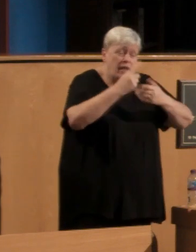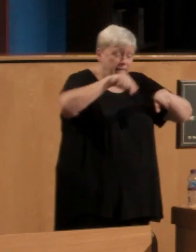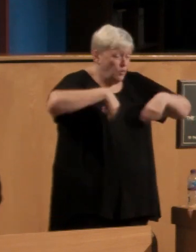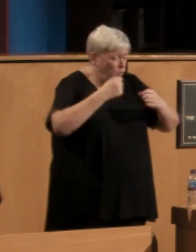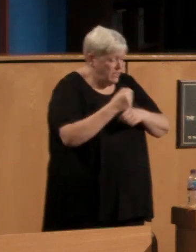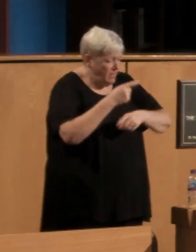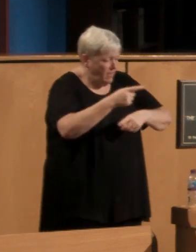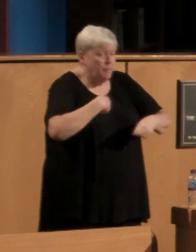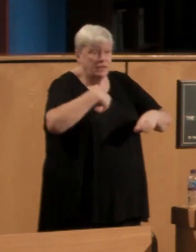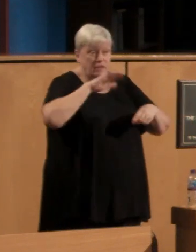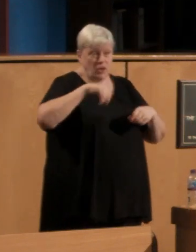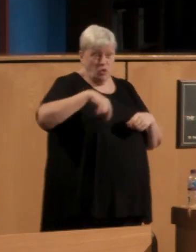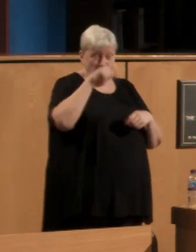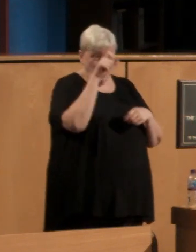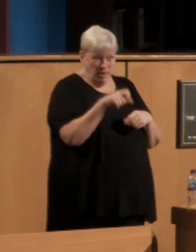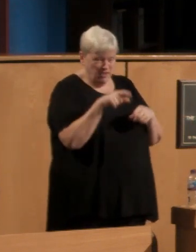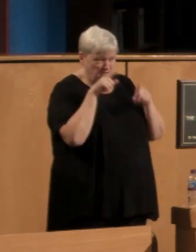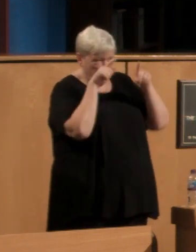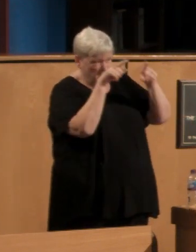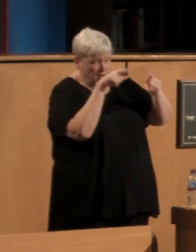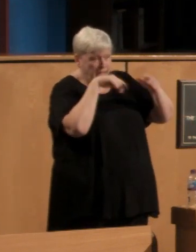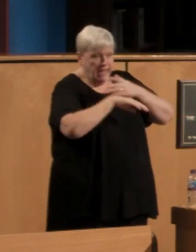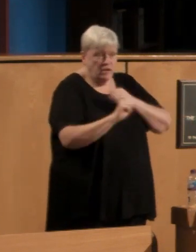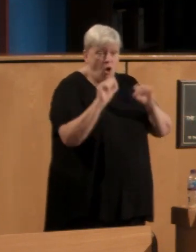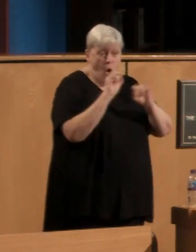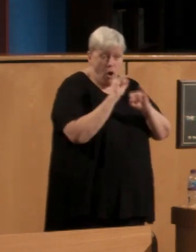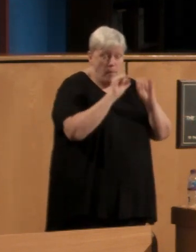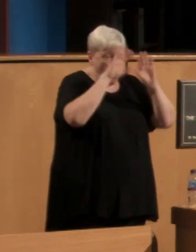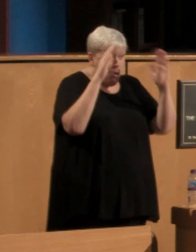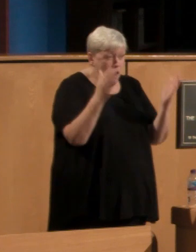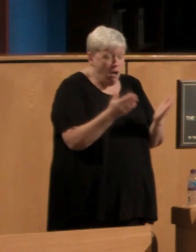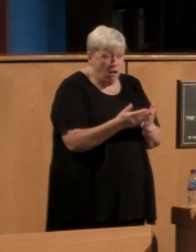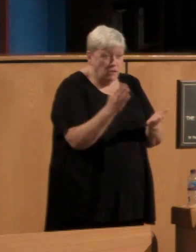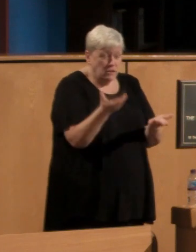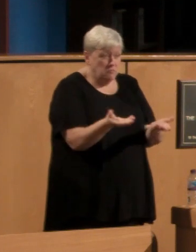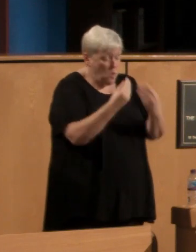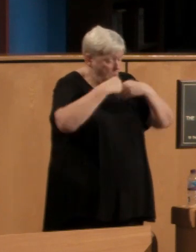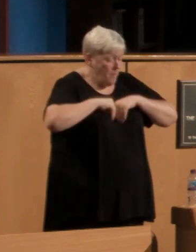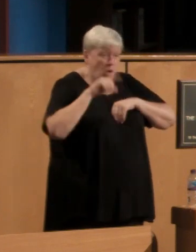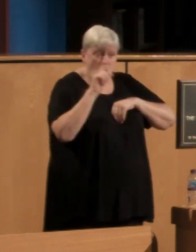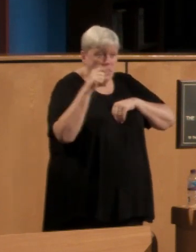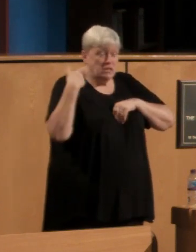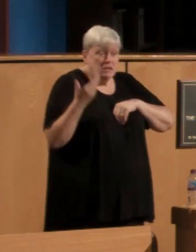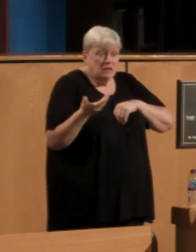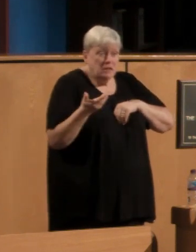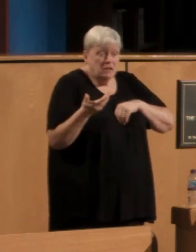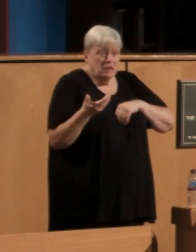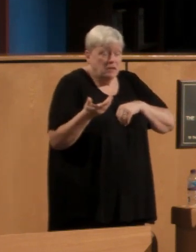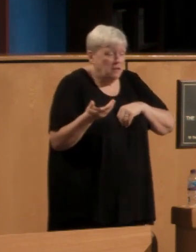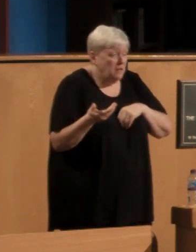the queer person is the one looking out into a horrible world? What can you take from that and use in your horror,